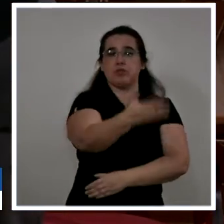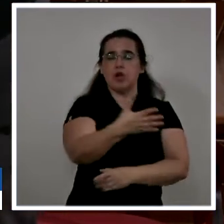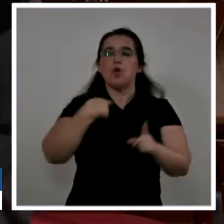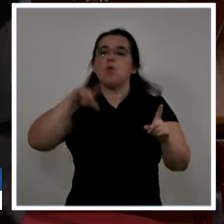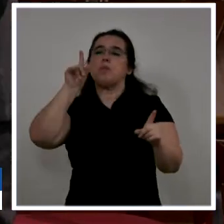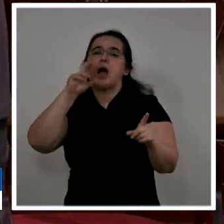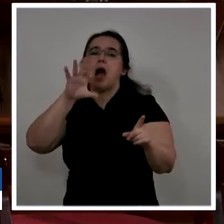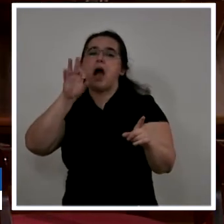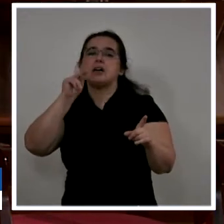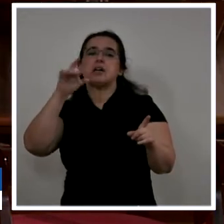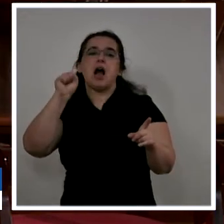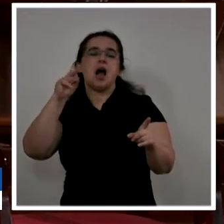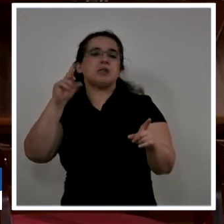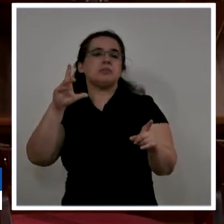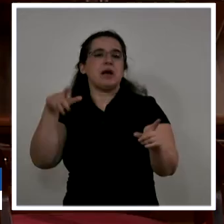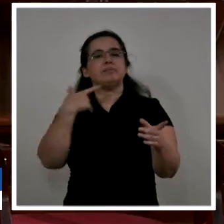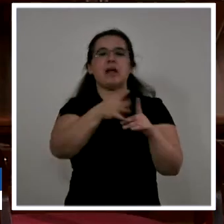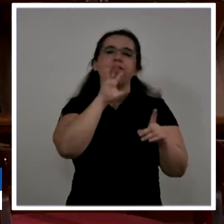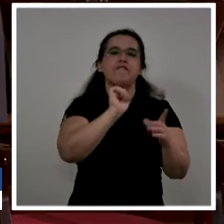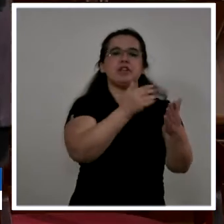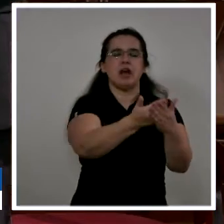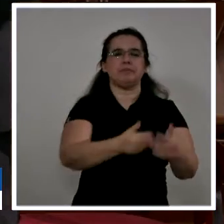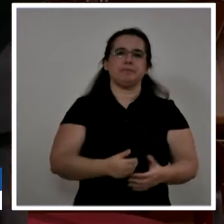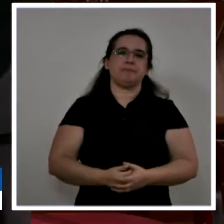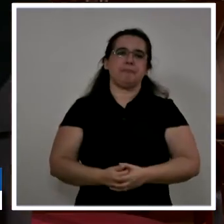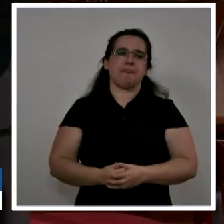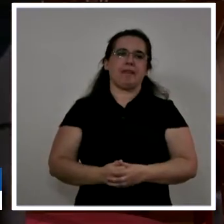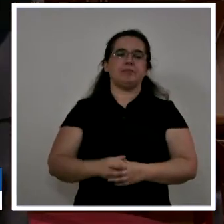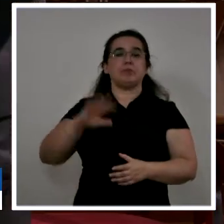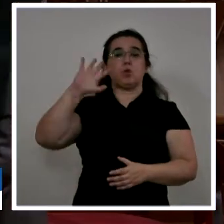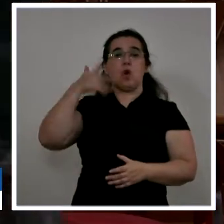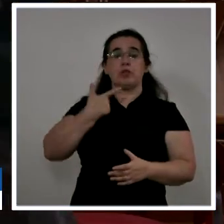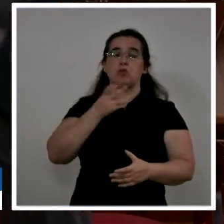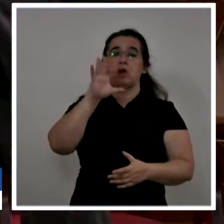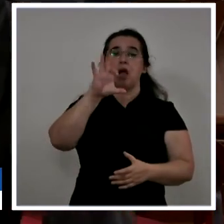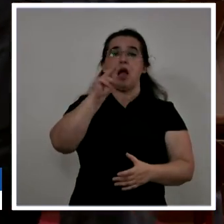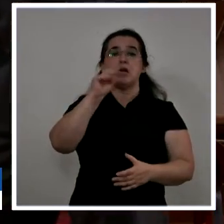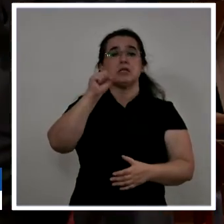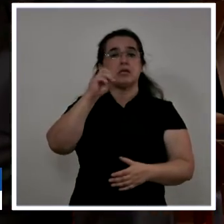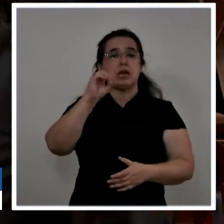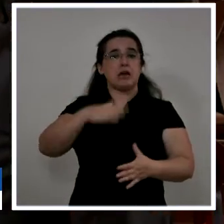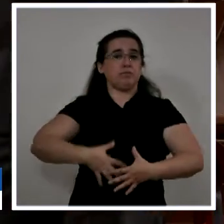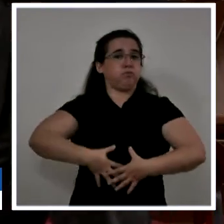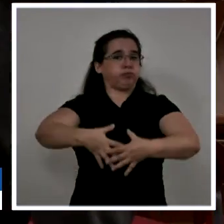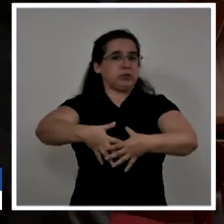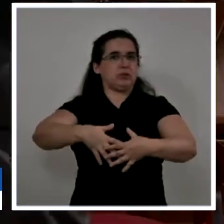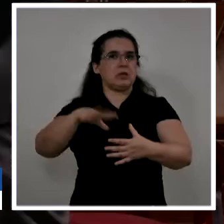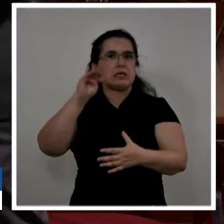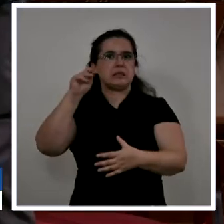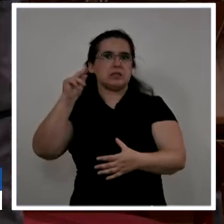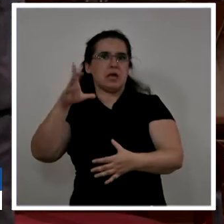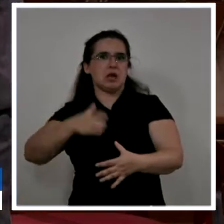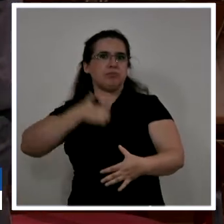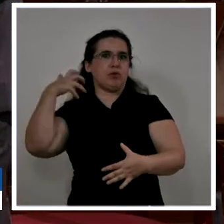she conceived, Sarah got mad. E quando ela concebeu, Sarah ficou muito zangada. And so in